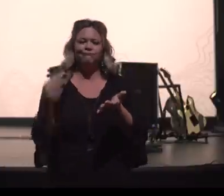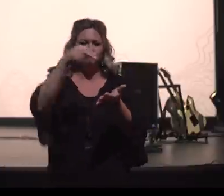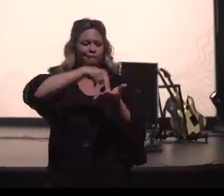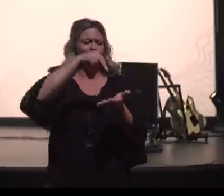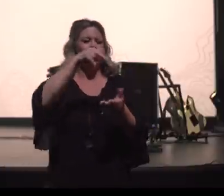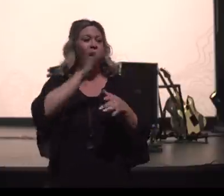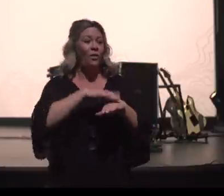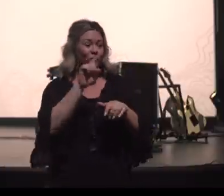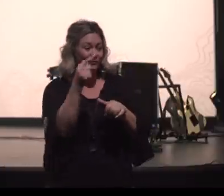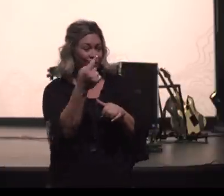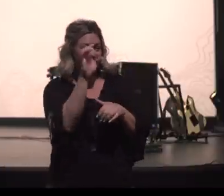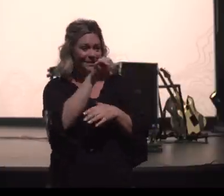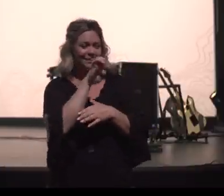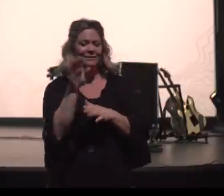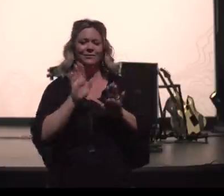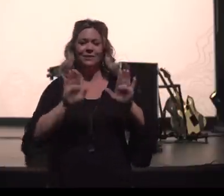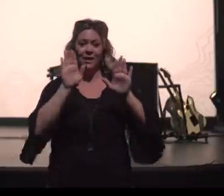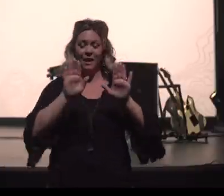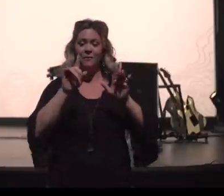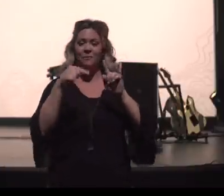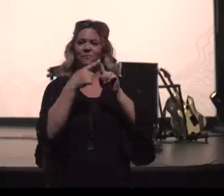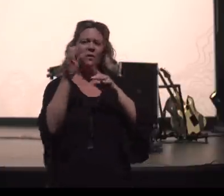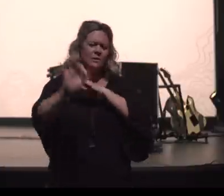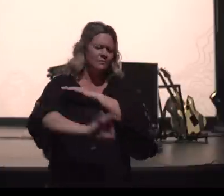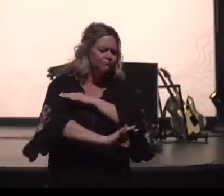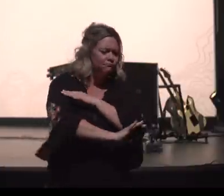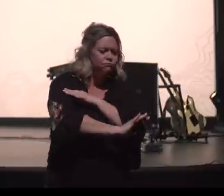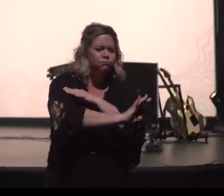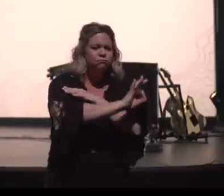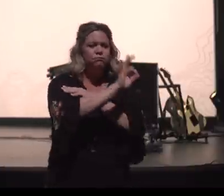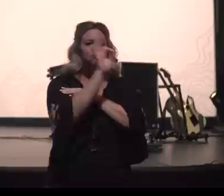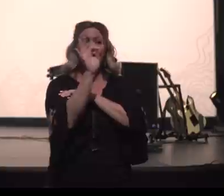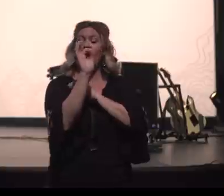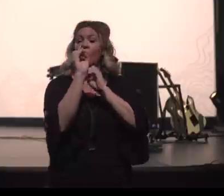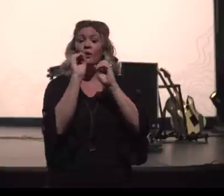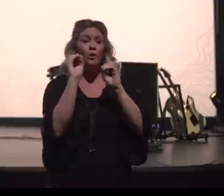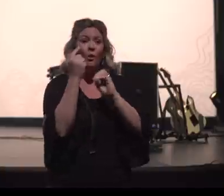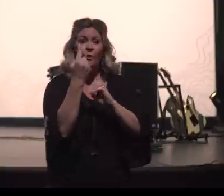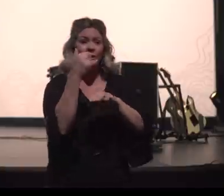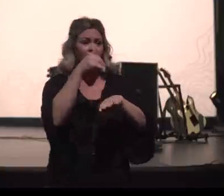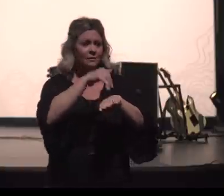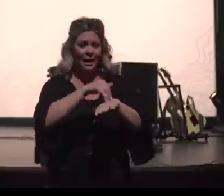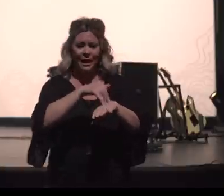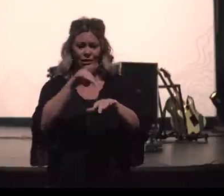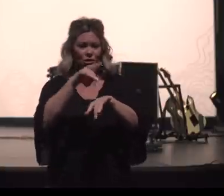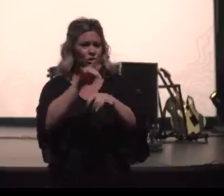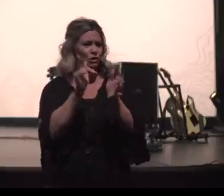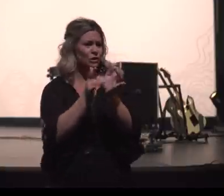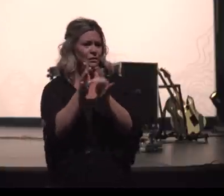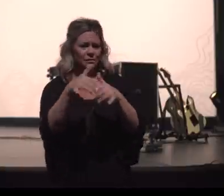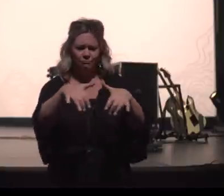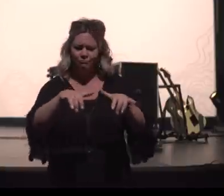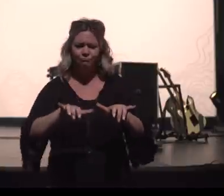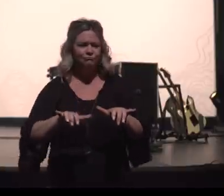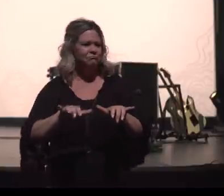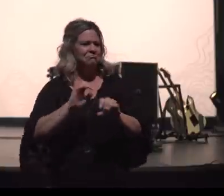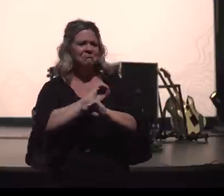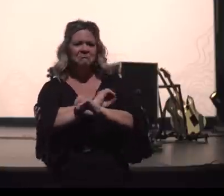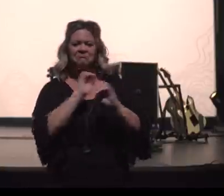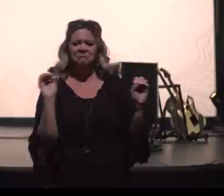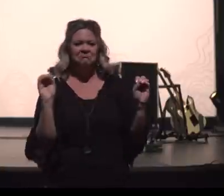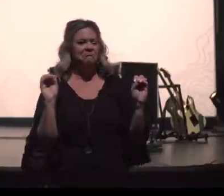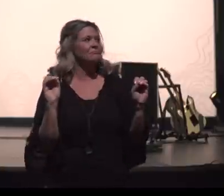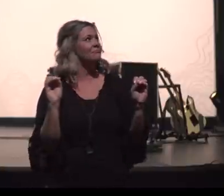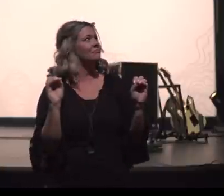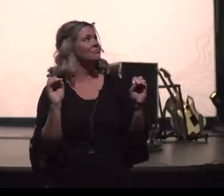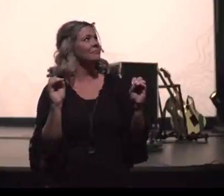on the first Easter Sunday, you know, when the sun's getting ready to rise, nobody's at the tomb with a group of people, sun's getting ready to rise, going like